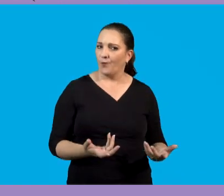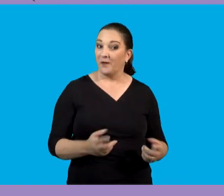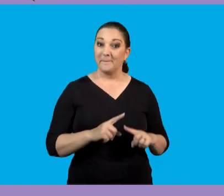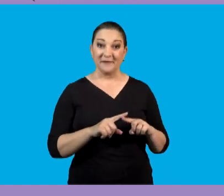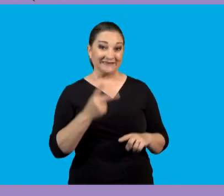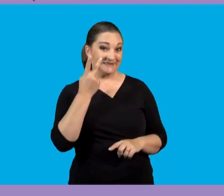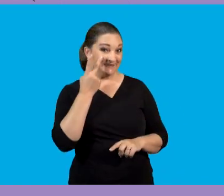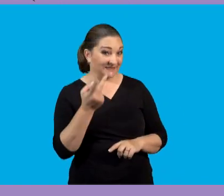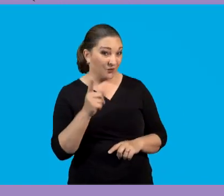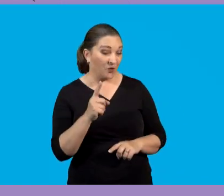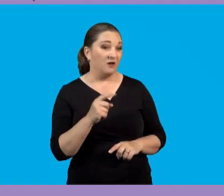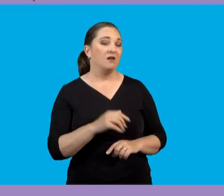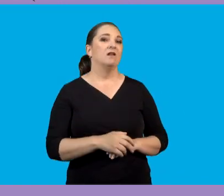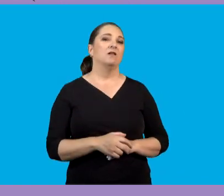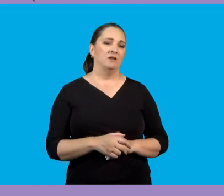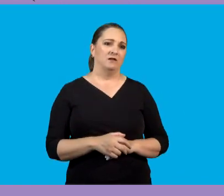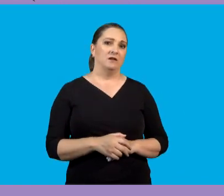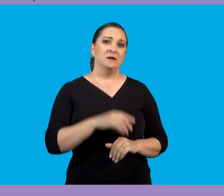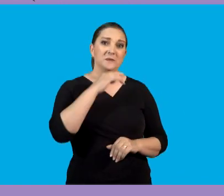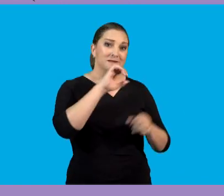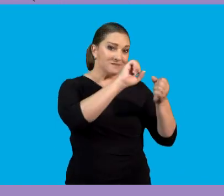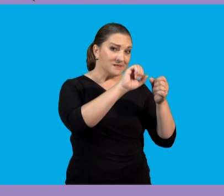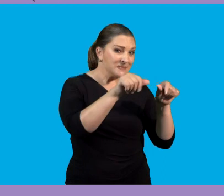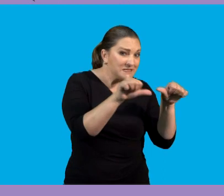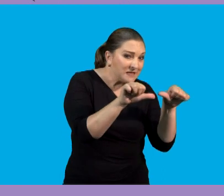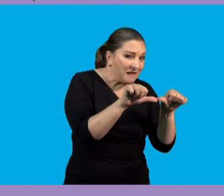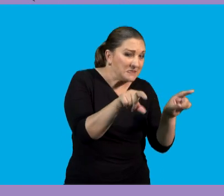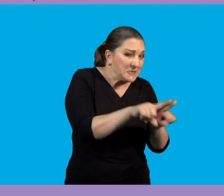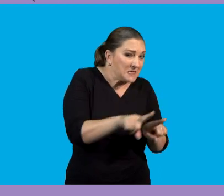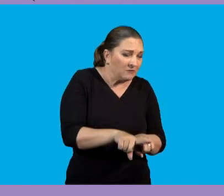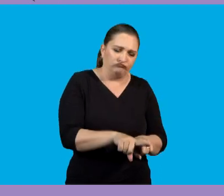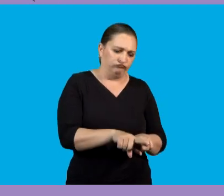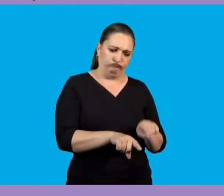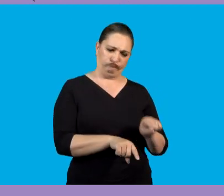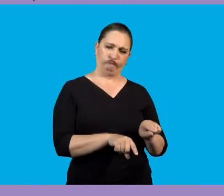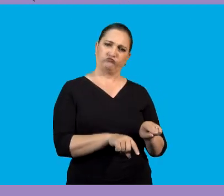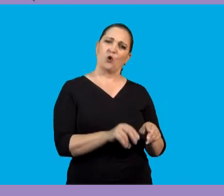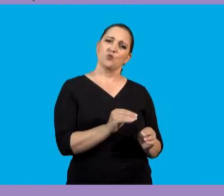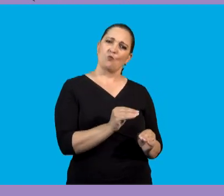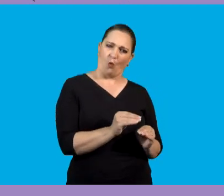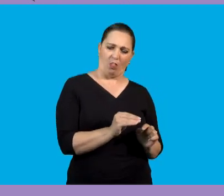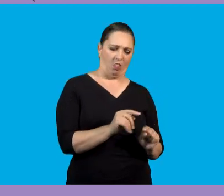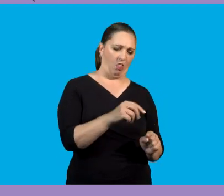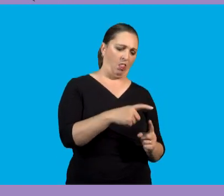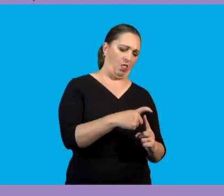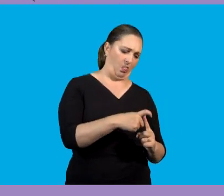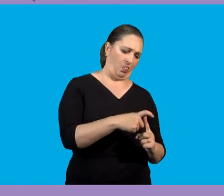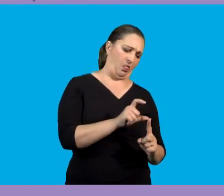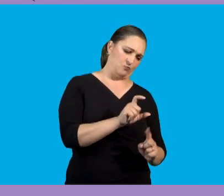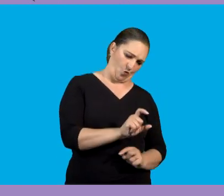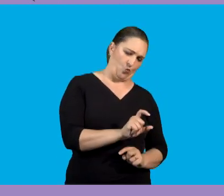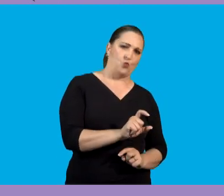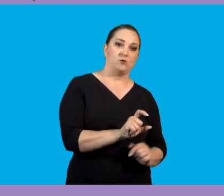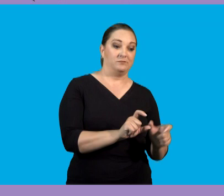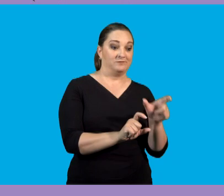about them is that they are not the same size. So this one is smaller than this top one